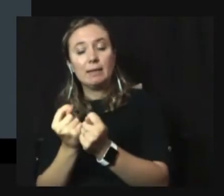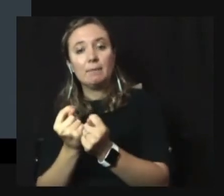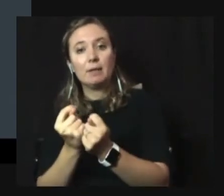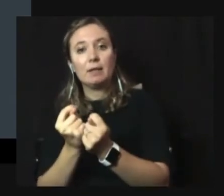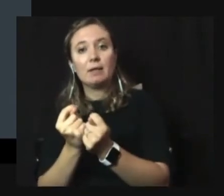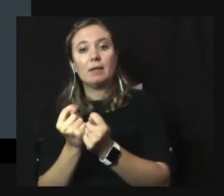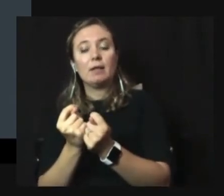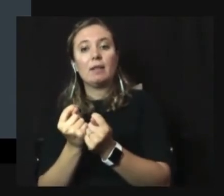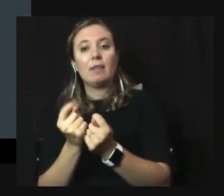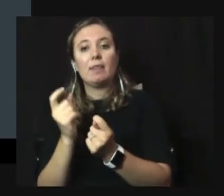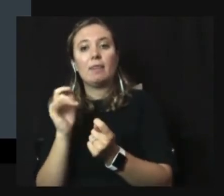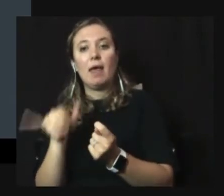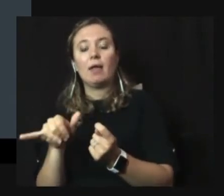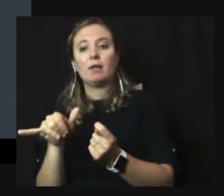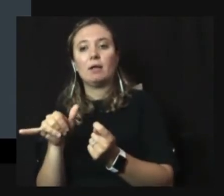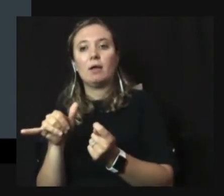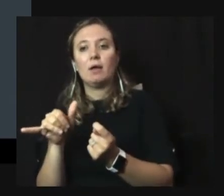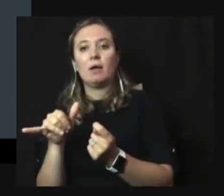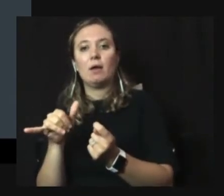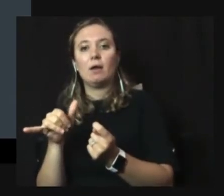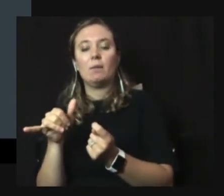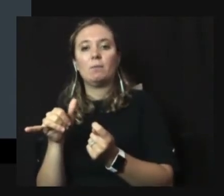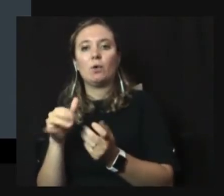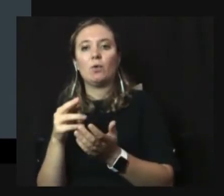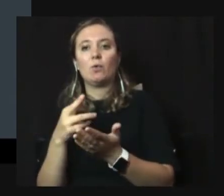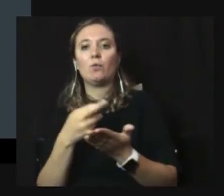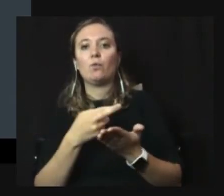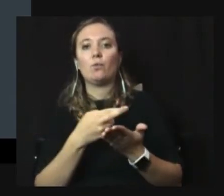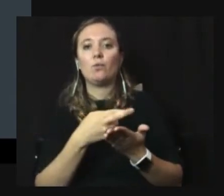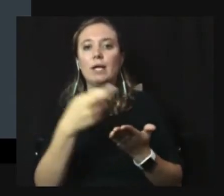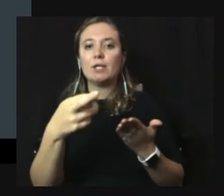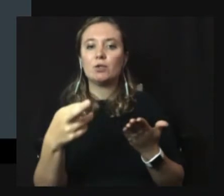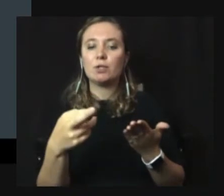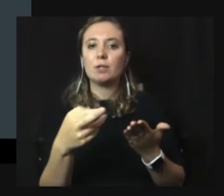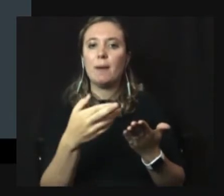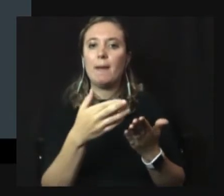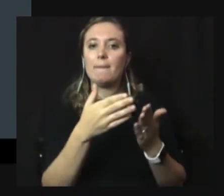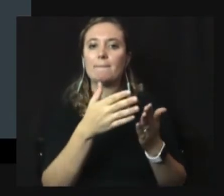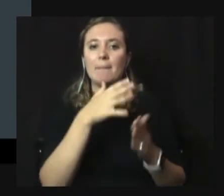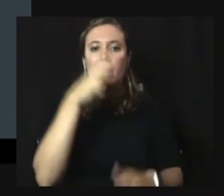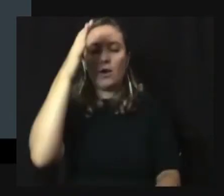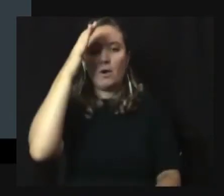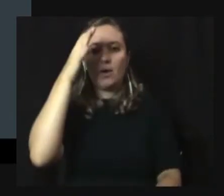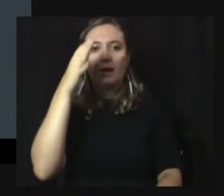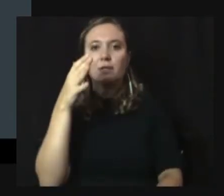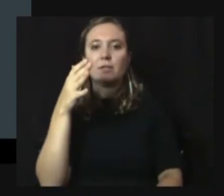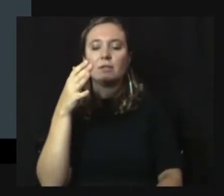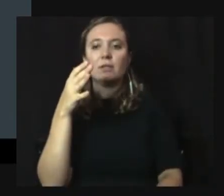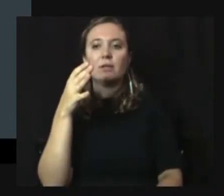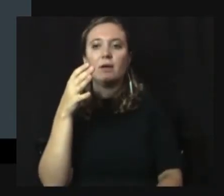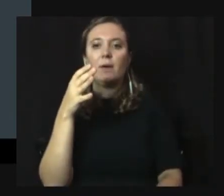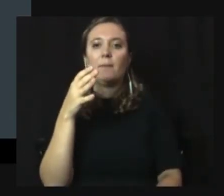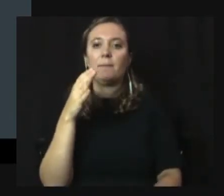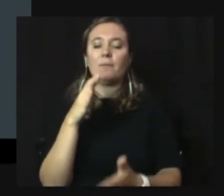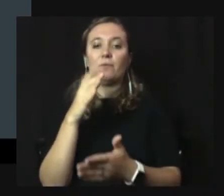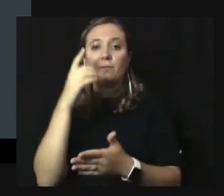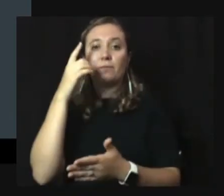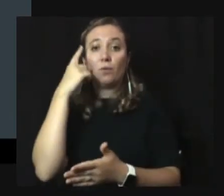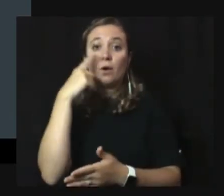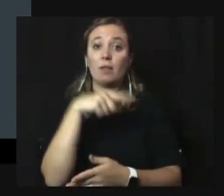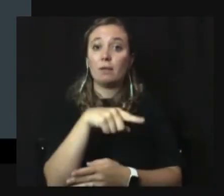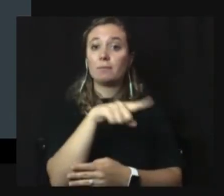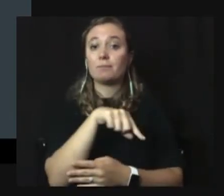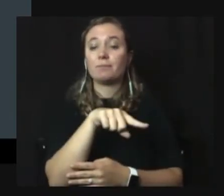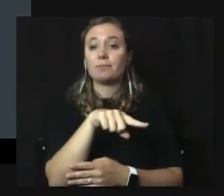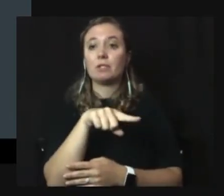parent and, if safe to do so, transition them back home to